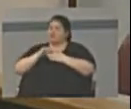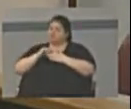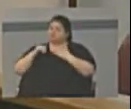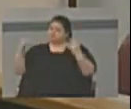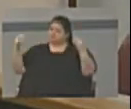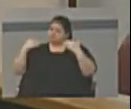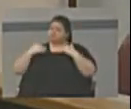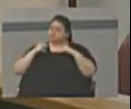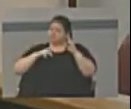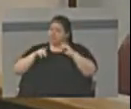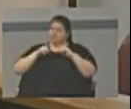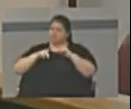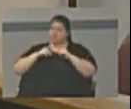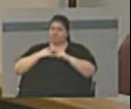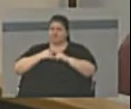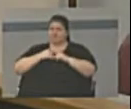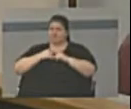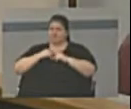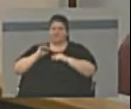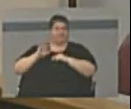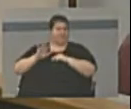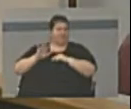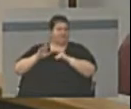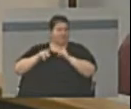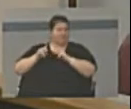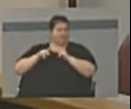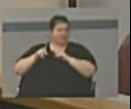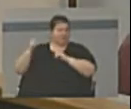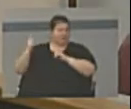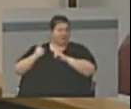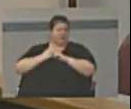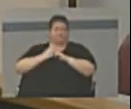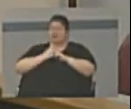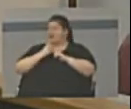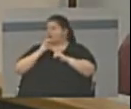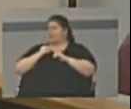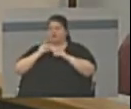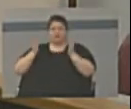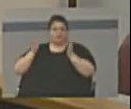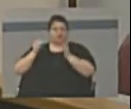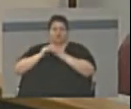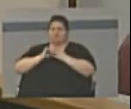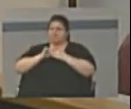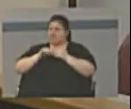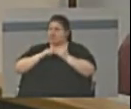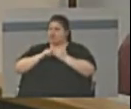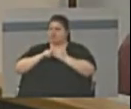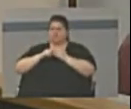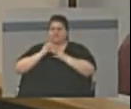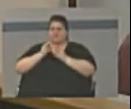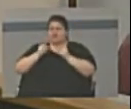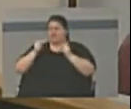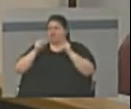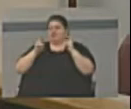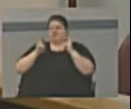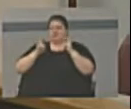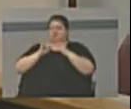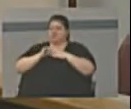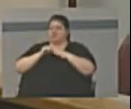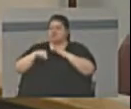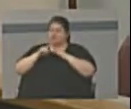good turnout. We had five constituents that came out and brought up a number of issues that I think we are